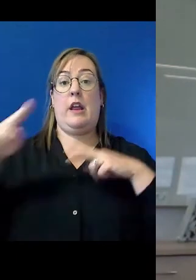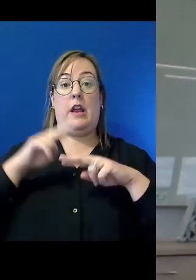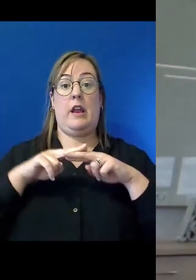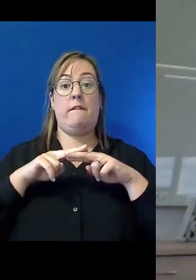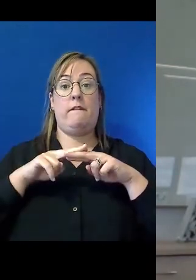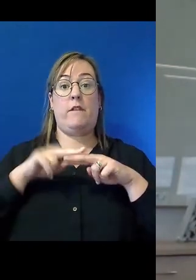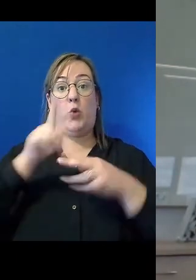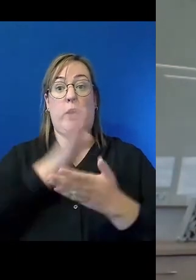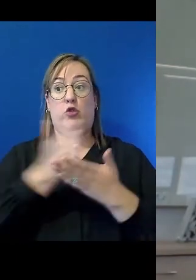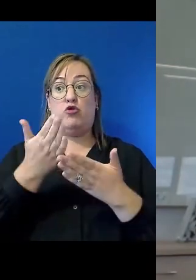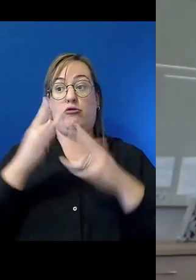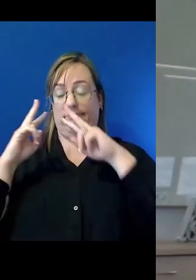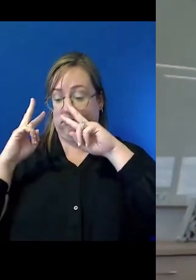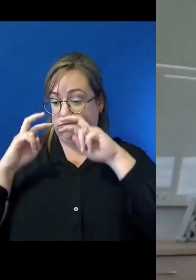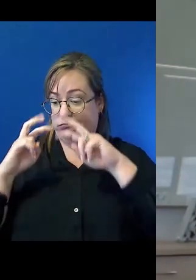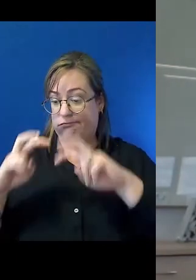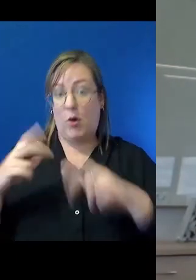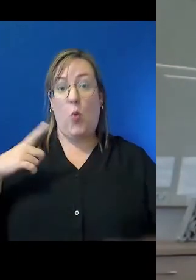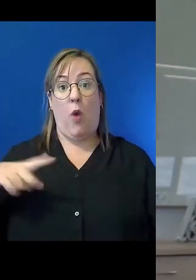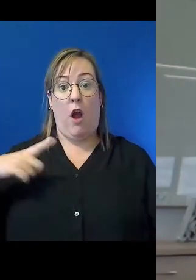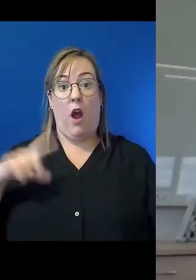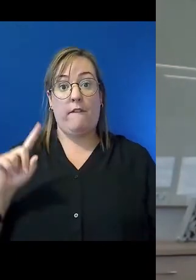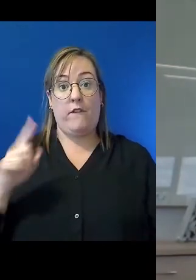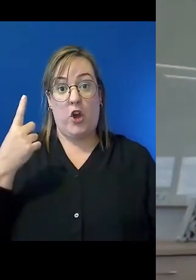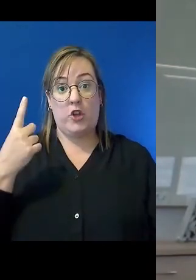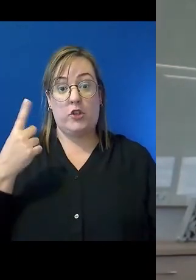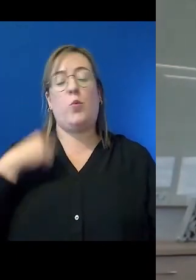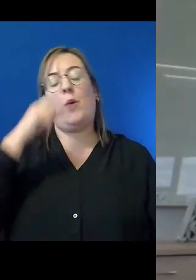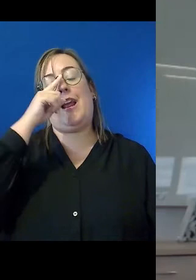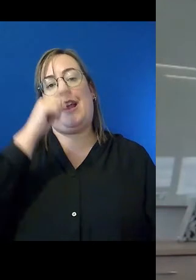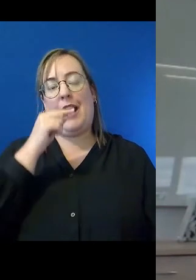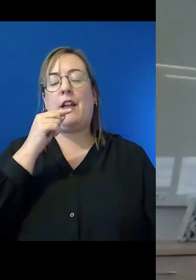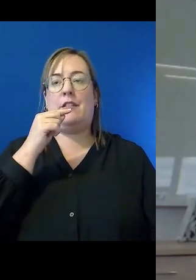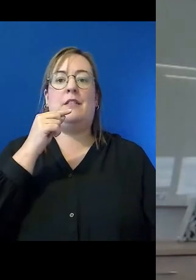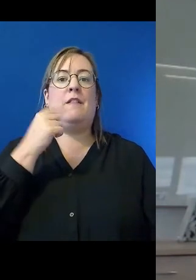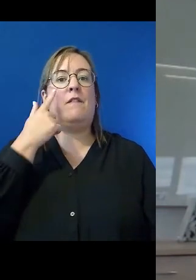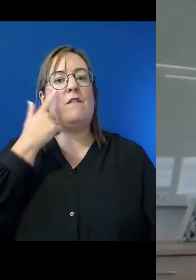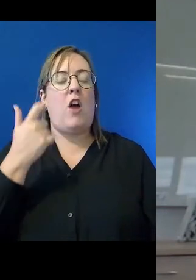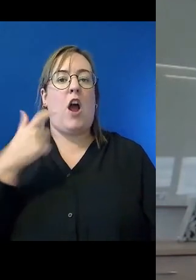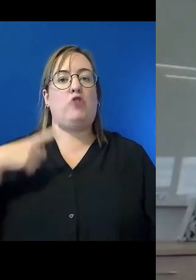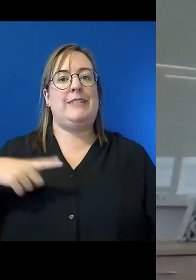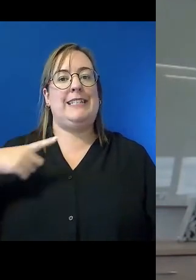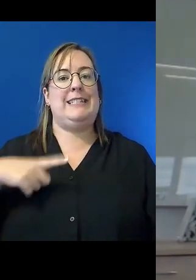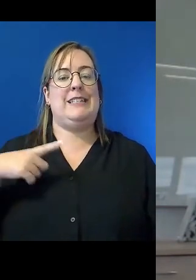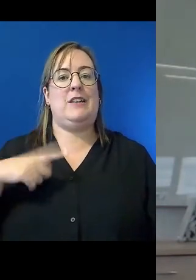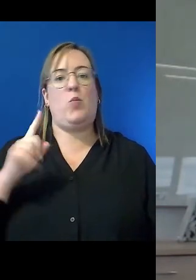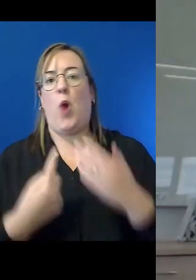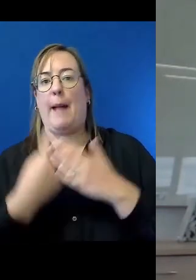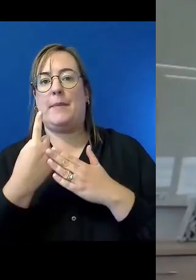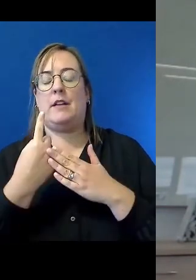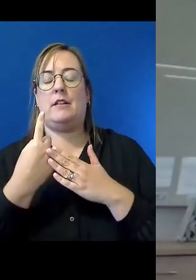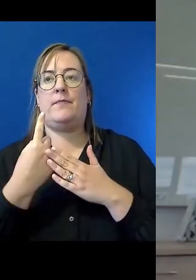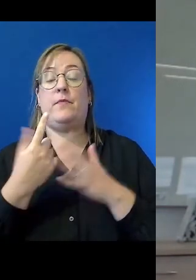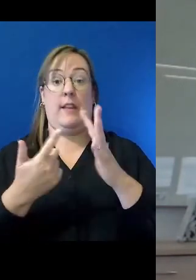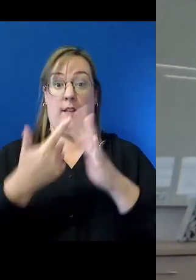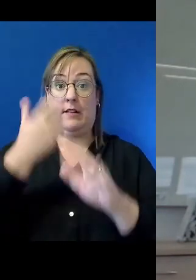these offences that are really important. If I could give you an example of, a woman who committed